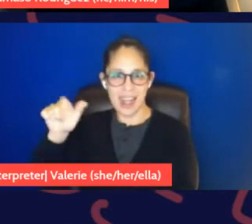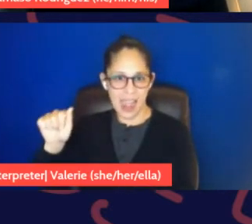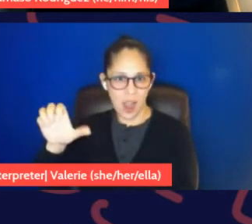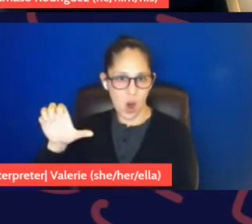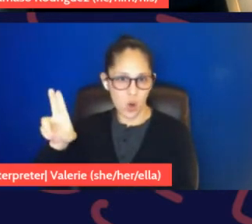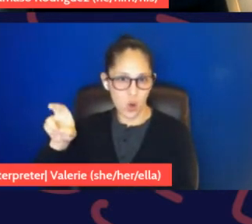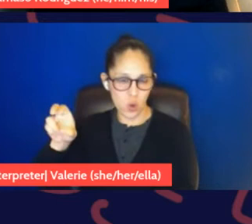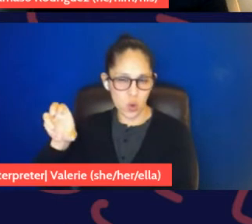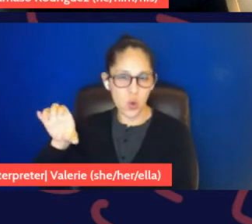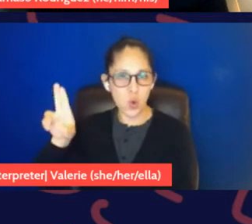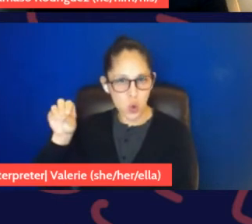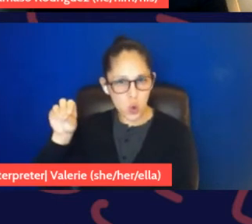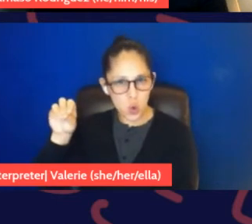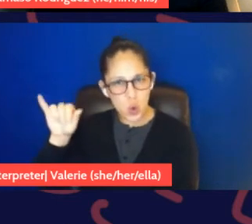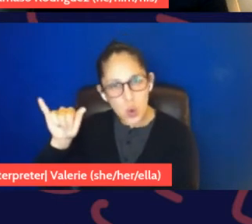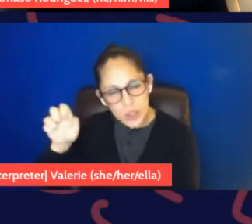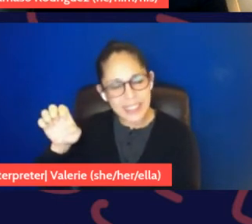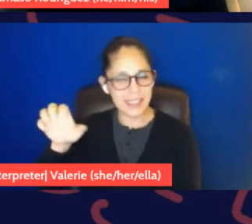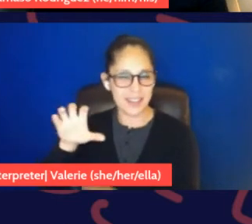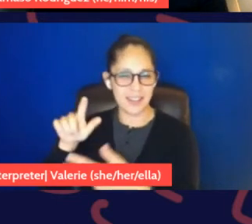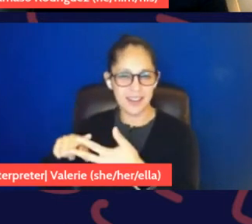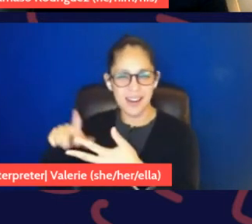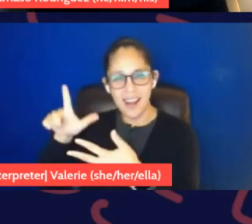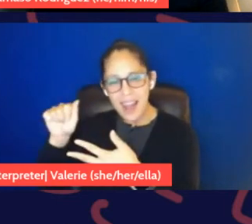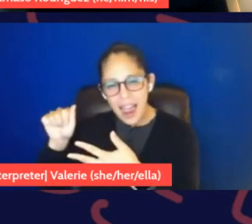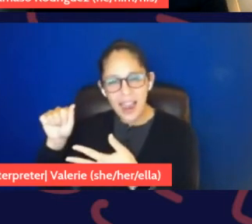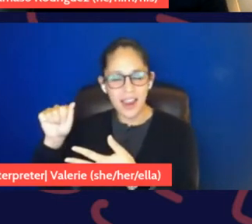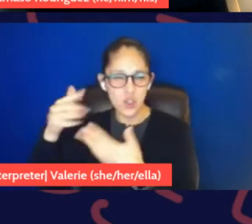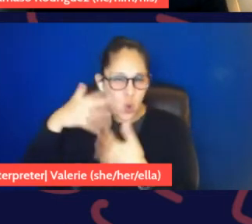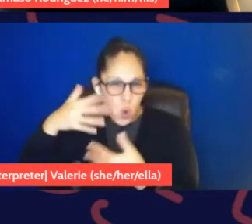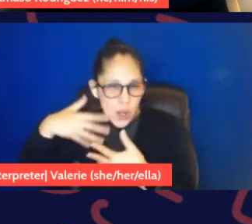La Llorona, El Chupacabra, da, da, da, da, like all of these sort of like scary stories.